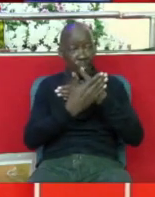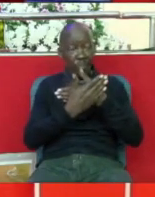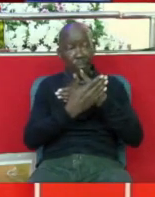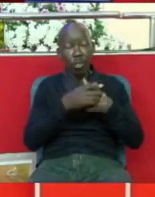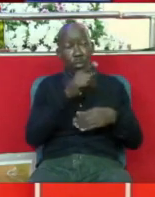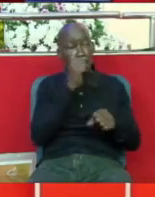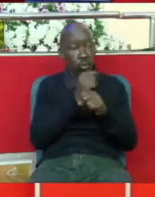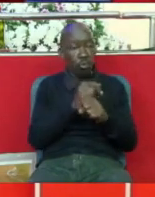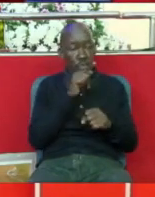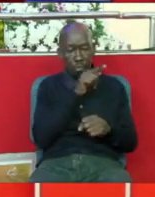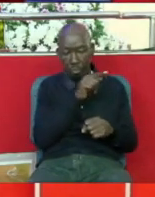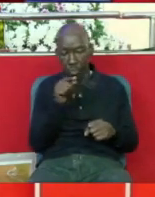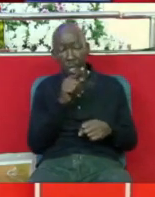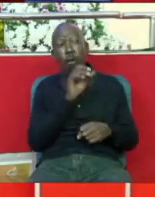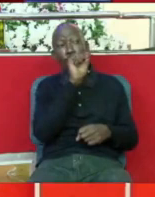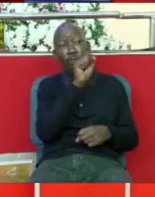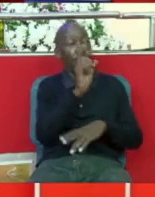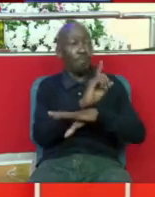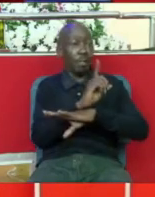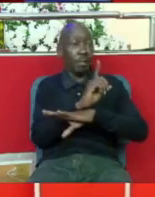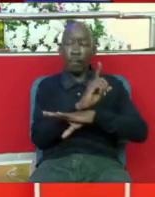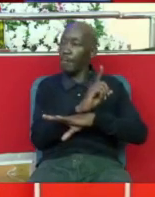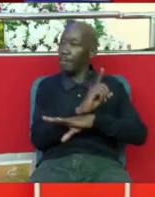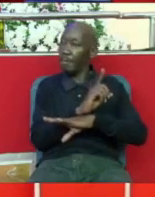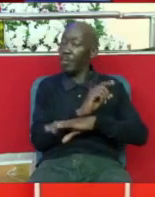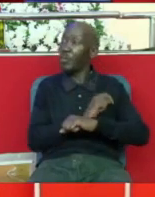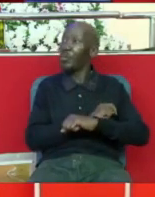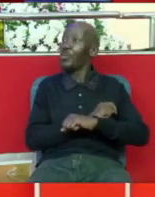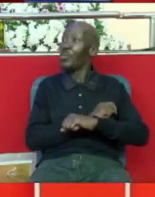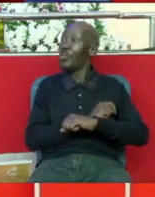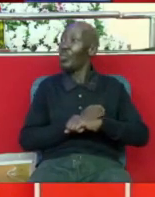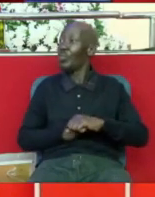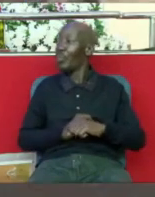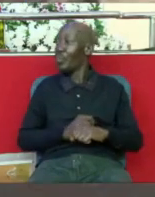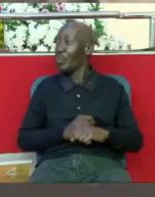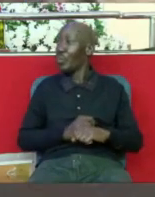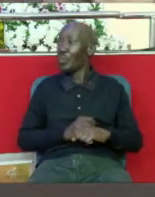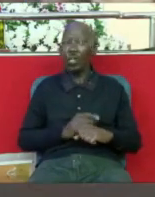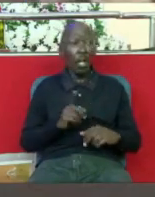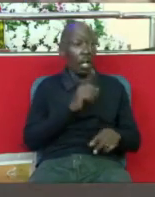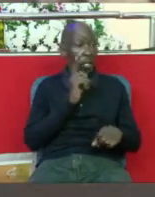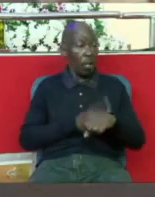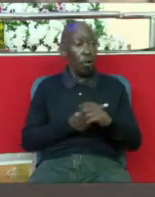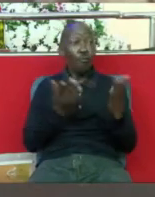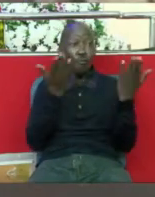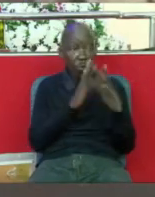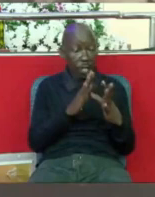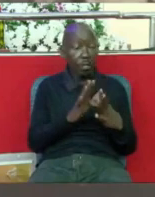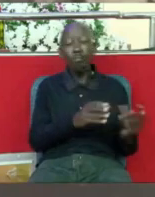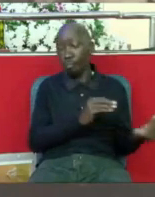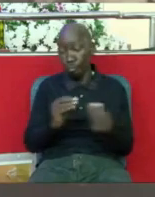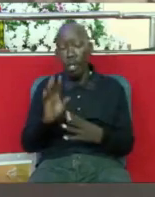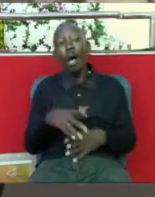this work within 5 minutes. Ambayo inakuambia ufanye kazi hii kupitia muda wa dakika tano. And when you are done, you come for another assignment. Na ukimaliza